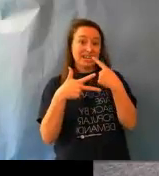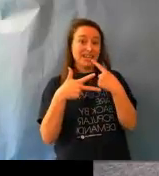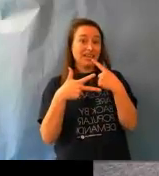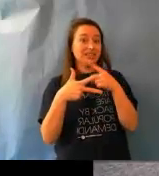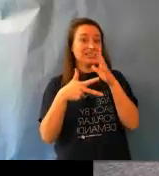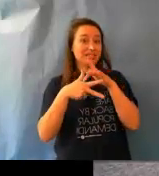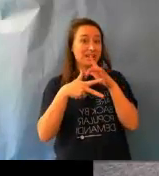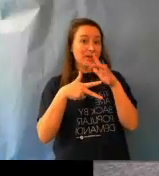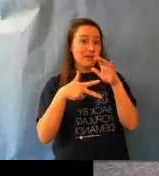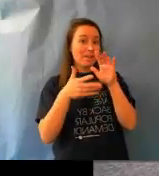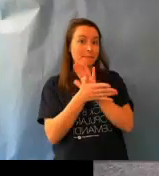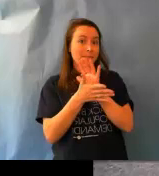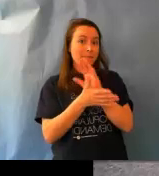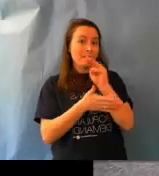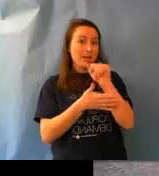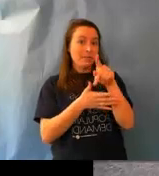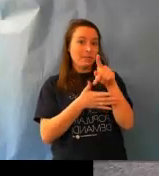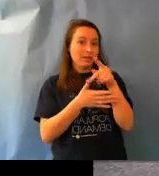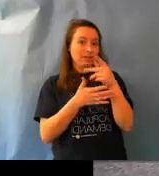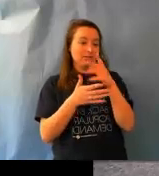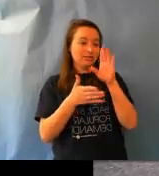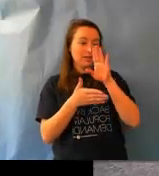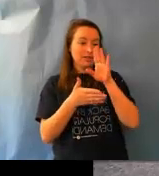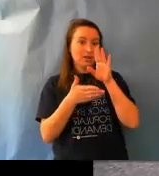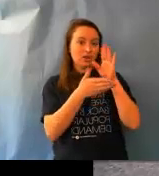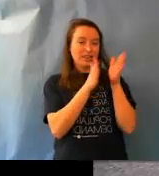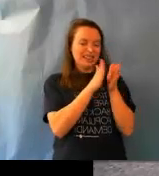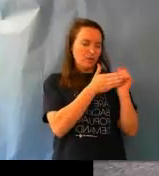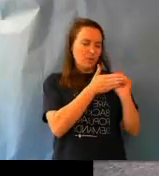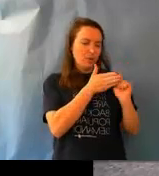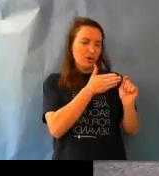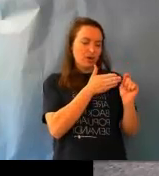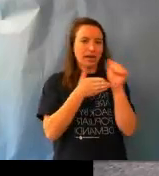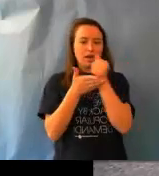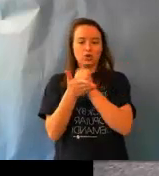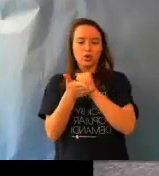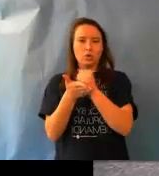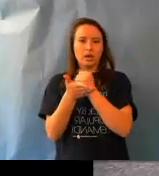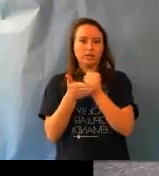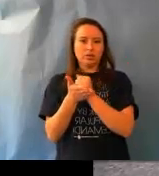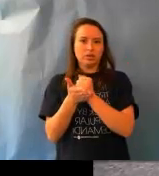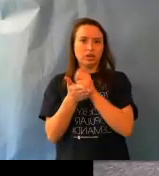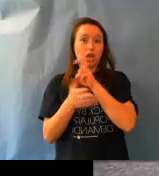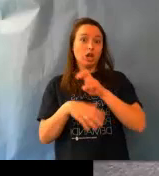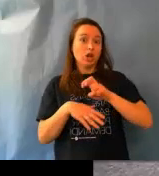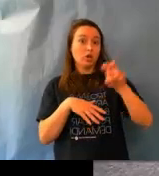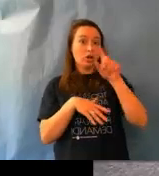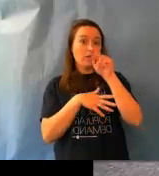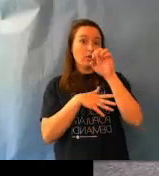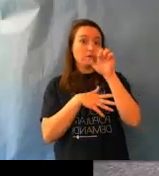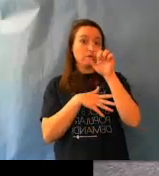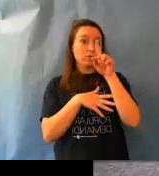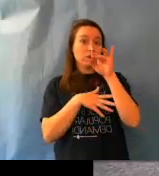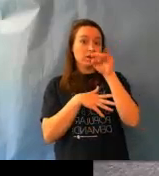It, Map It board, your tiny marker, and your eraser. They're in your travel toolkit inside your